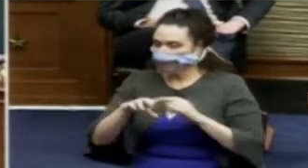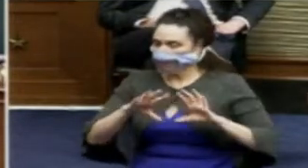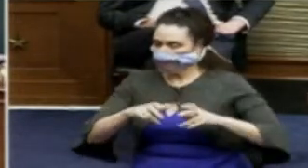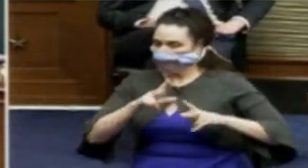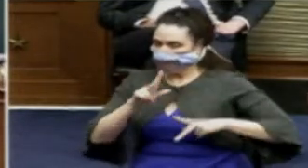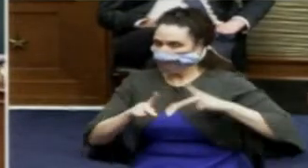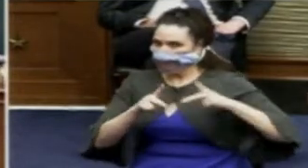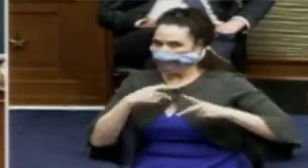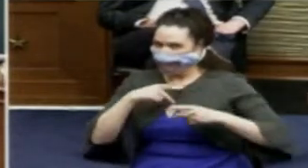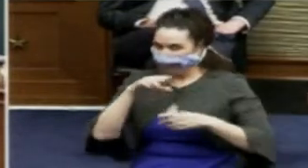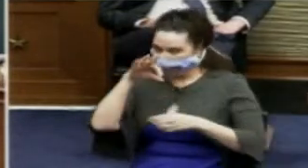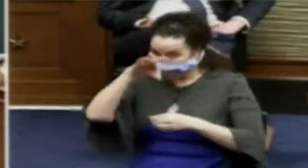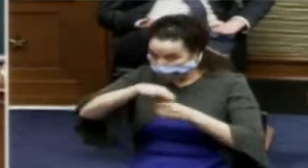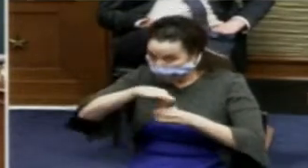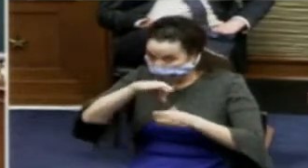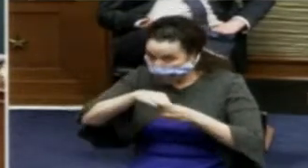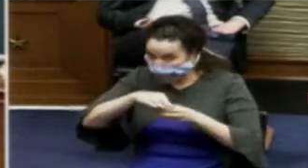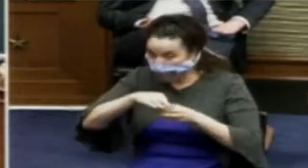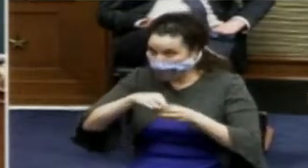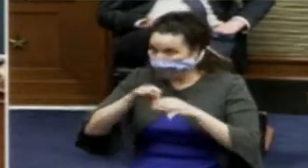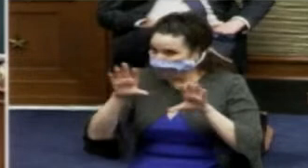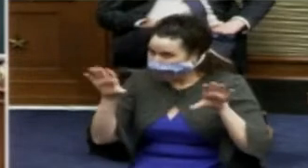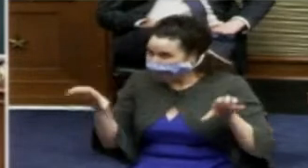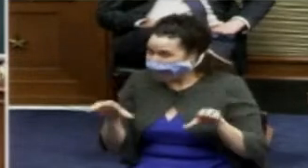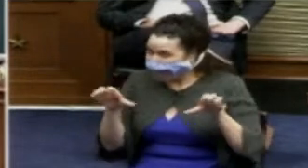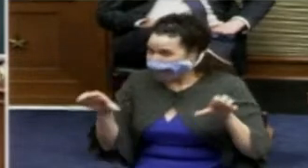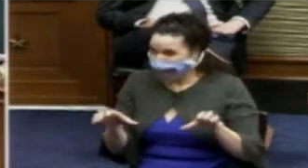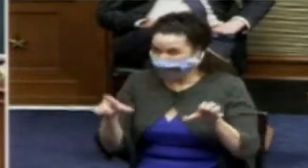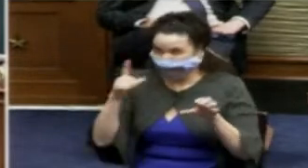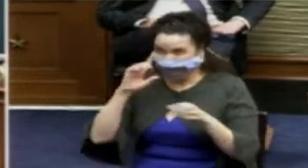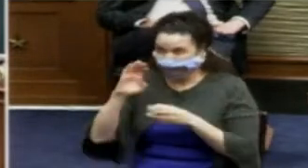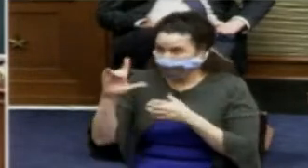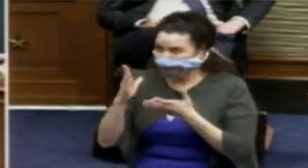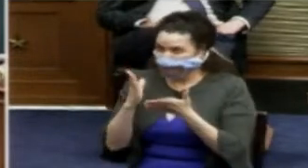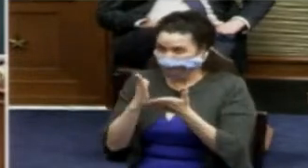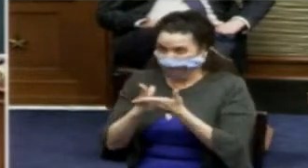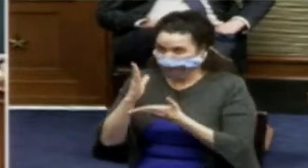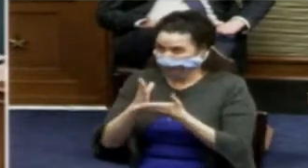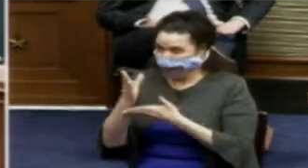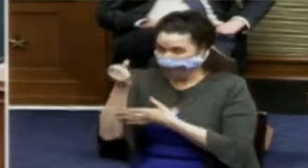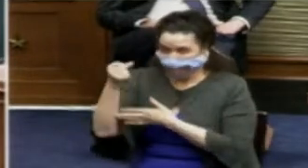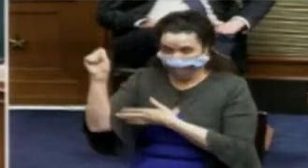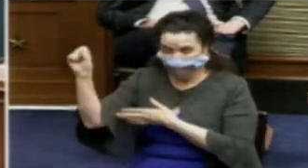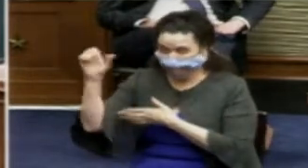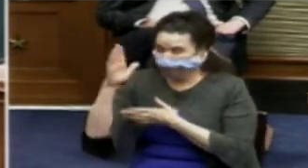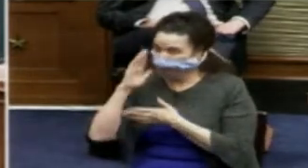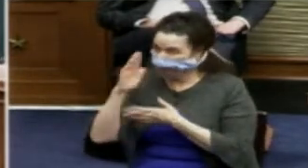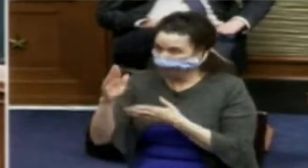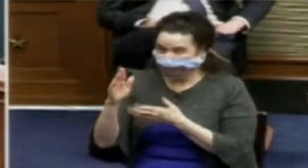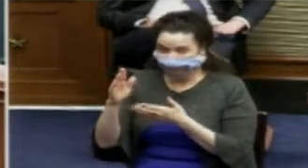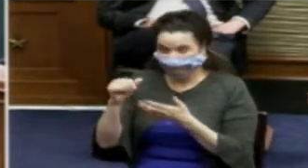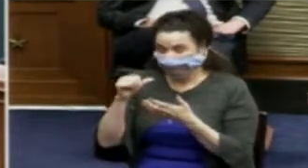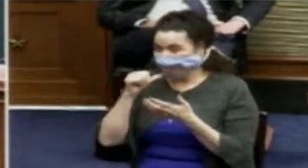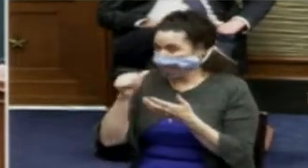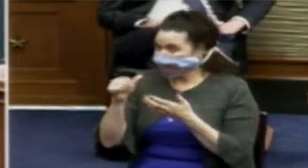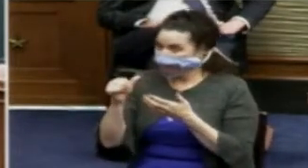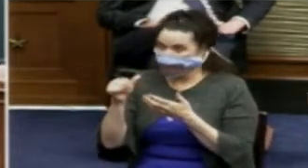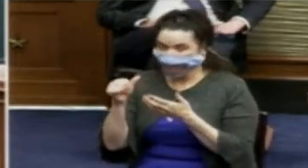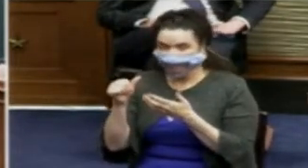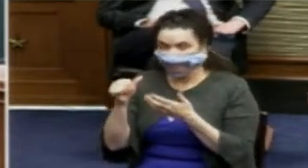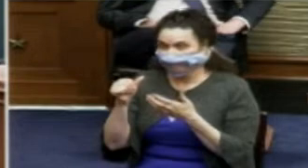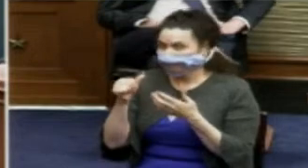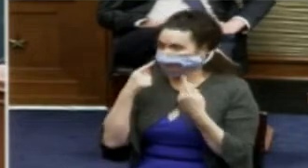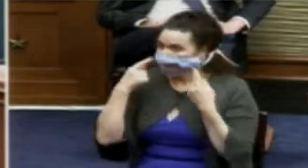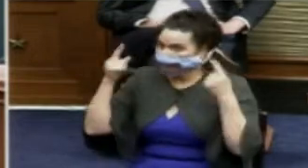of the civil rights movement will remain incomplete, end quote. Can you elaborate on your statement? Why do you